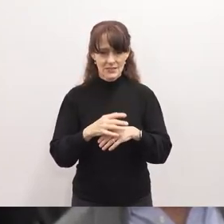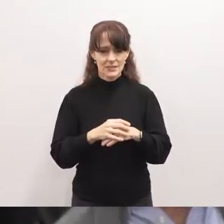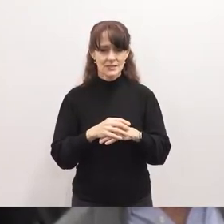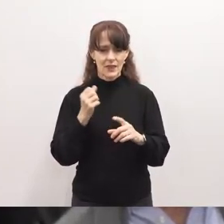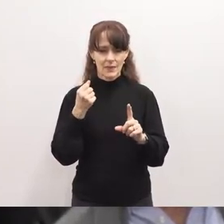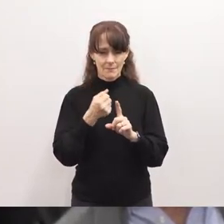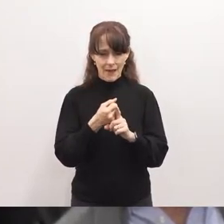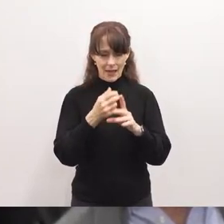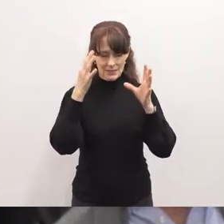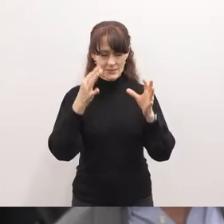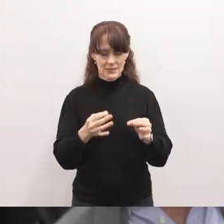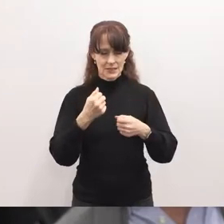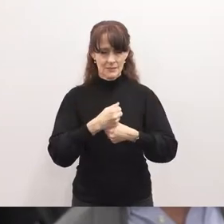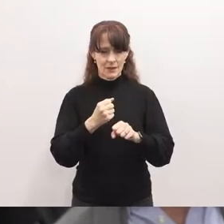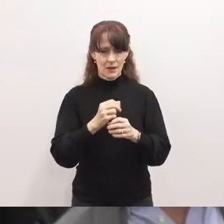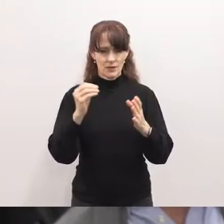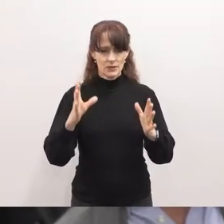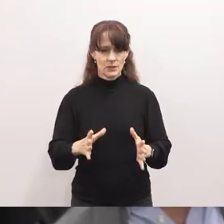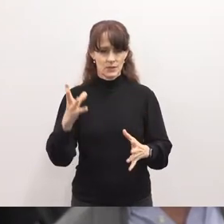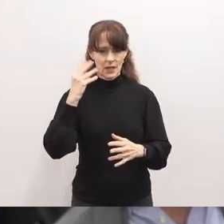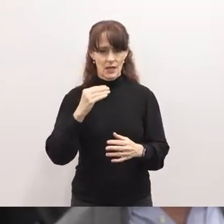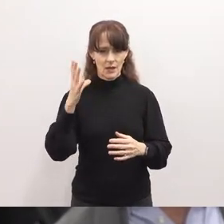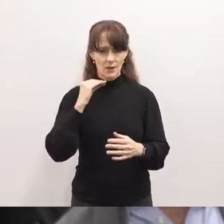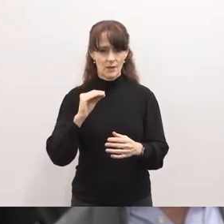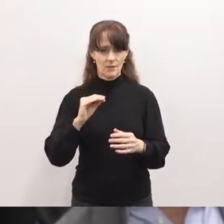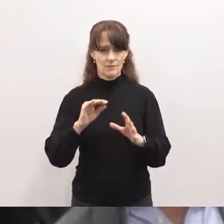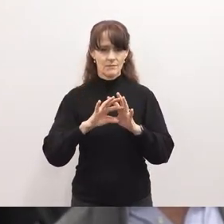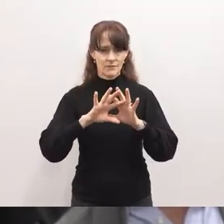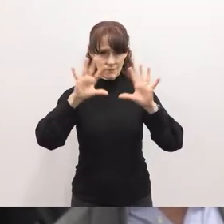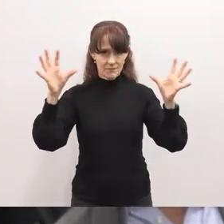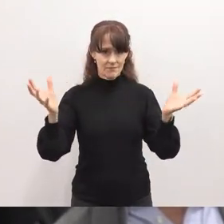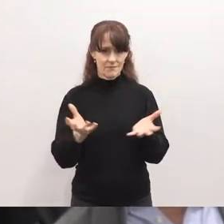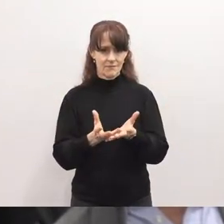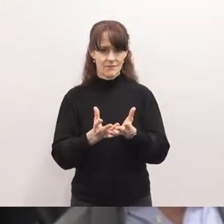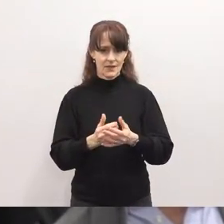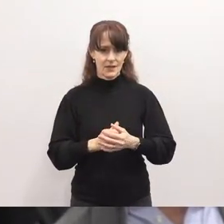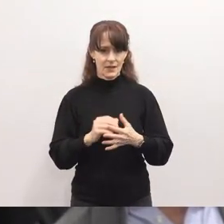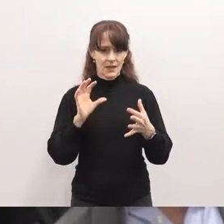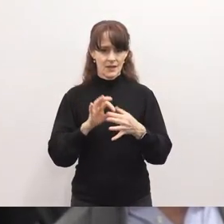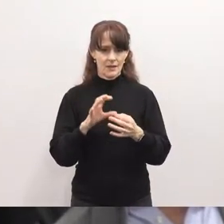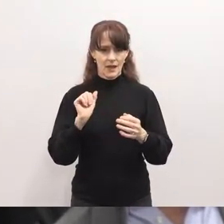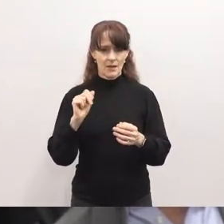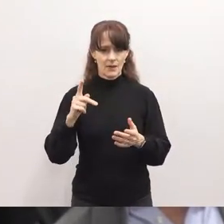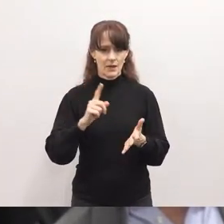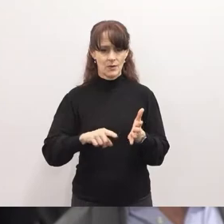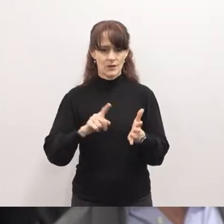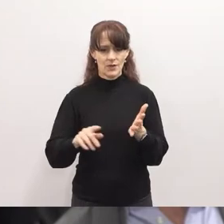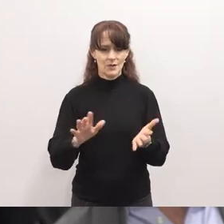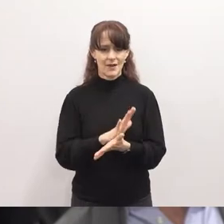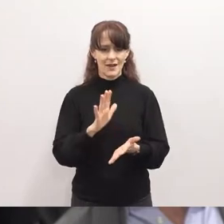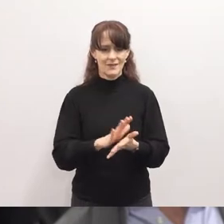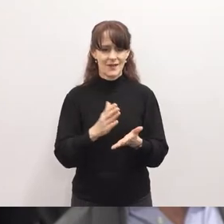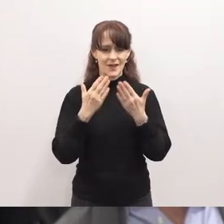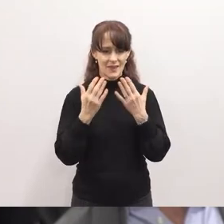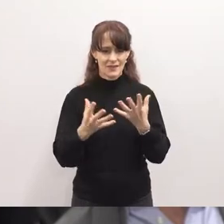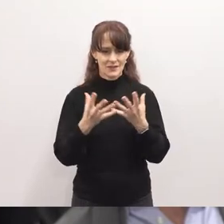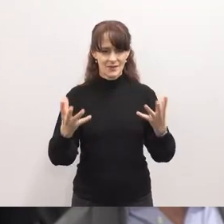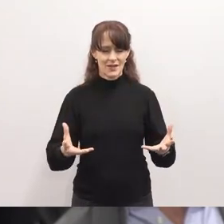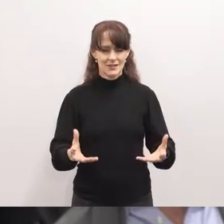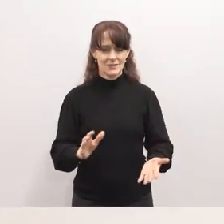impact decision-making has on the student experience as a whole, which is evidently tied to my AP research paper. Nice. Thank you so